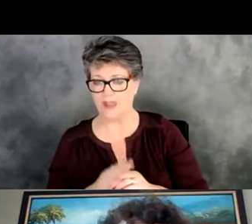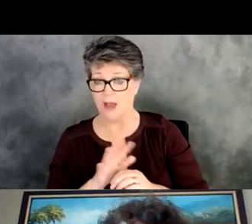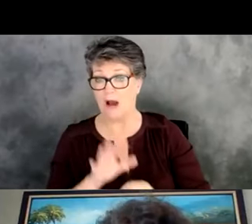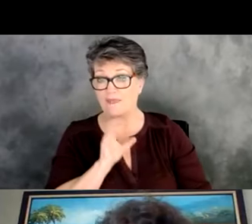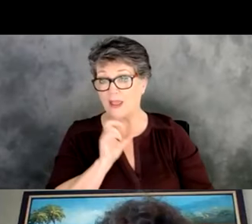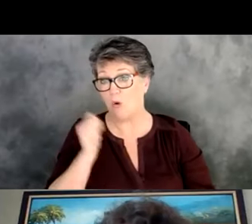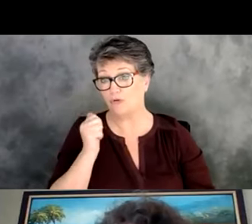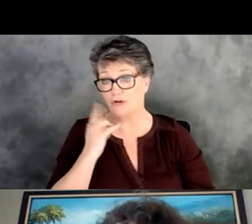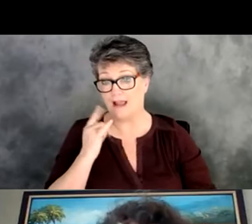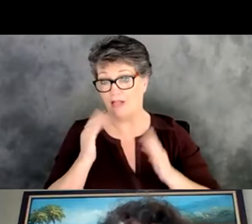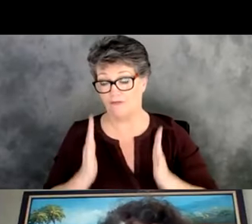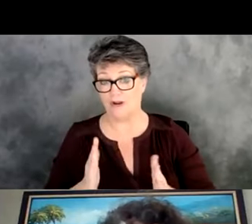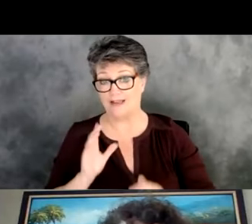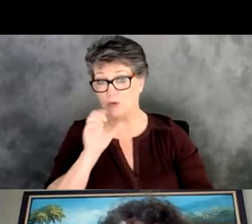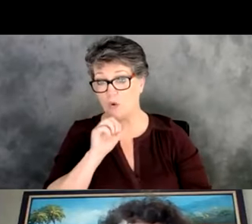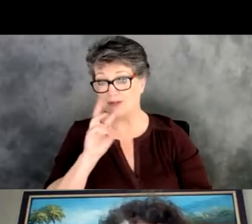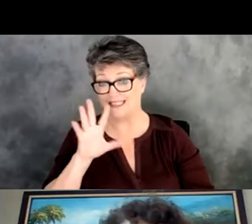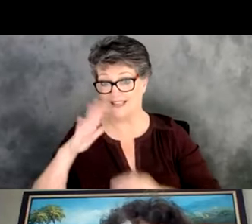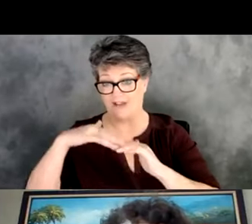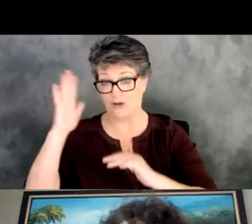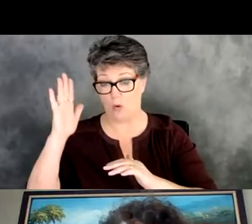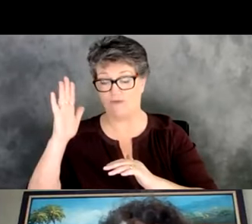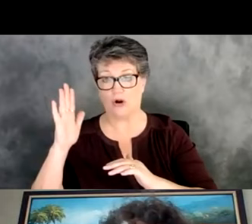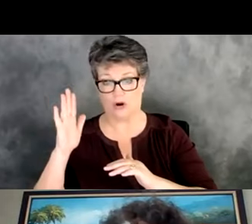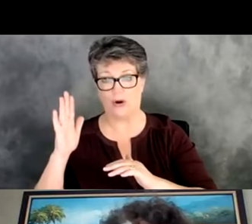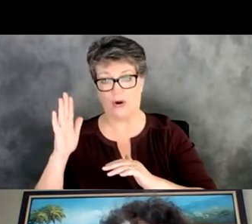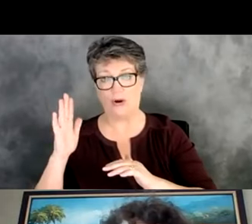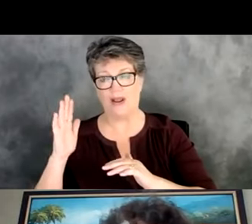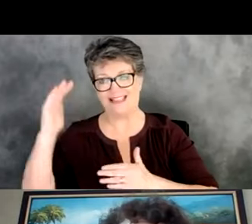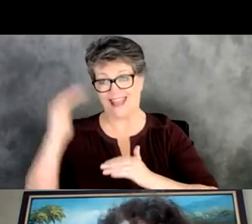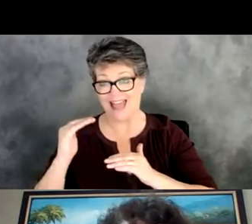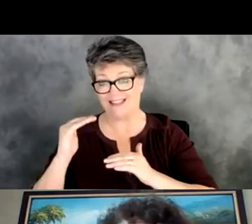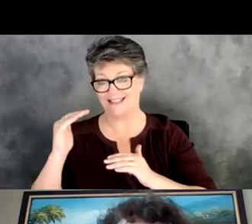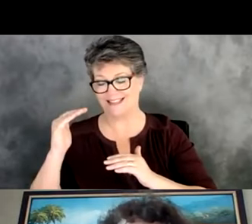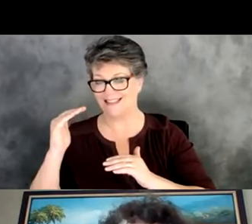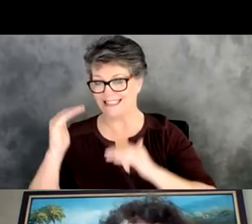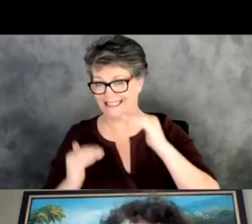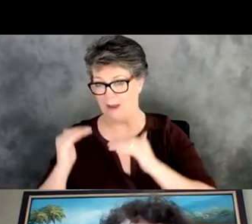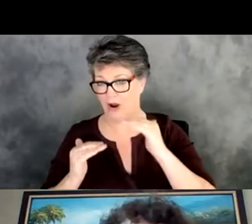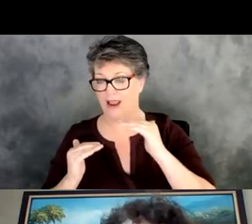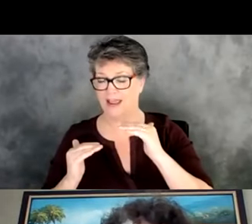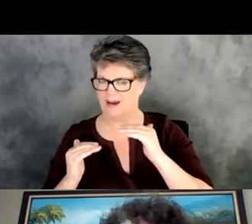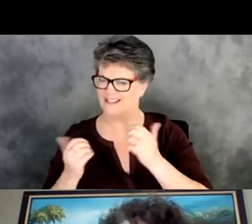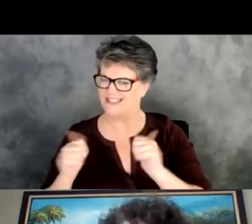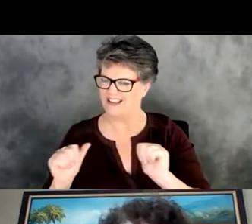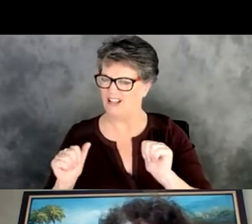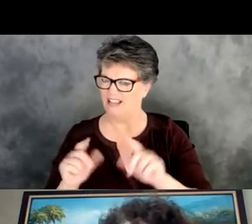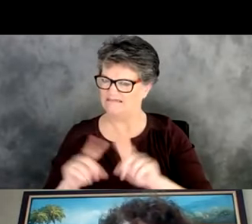older Californians, 65 plus, the disparity is actually less, but it's still considerable. And then we